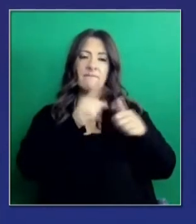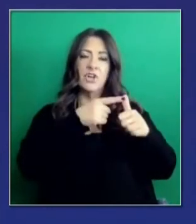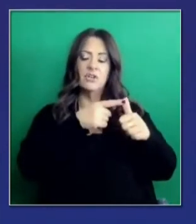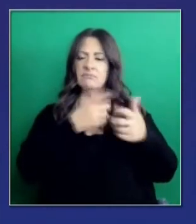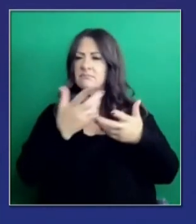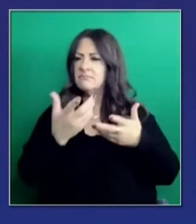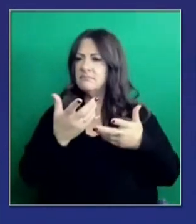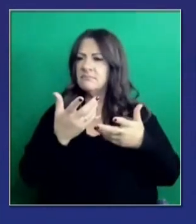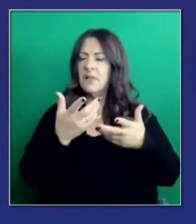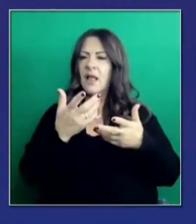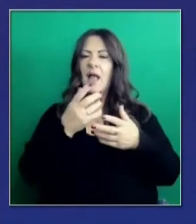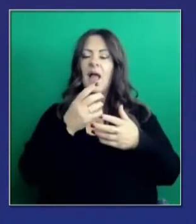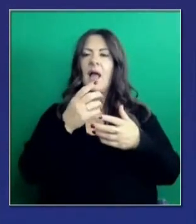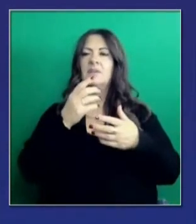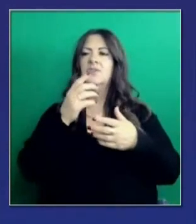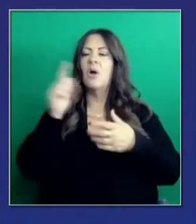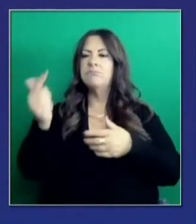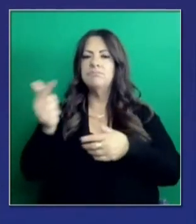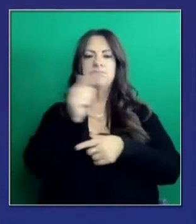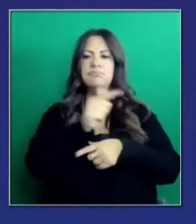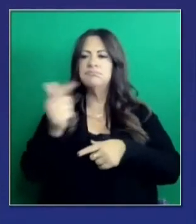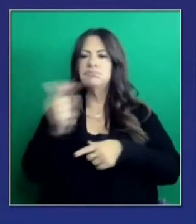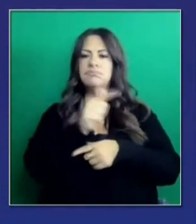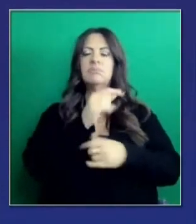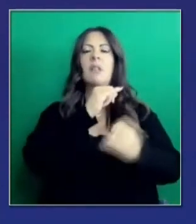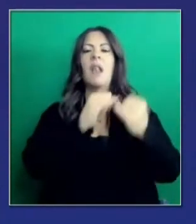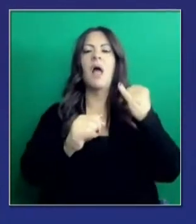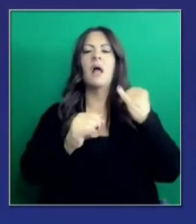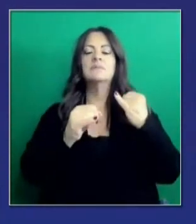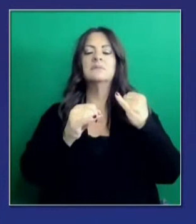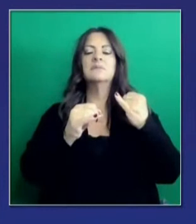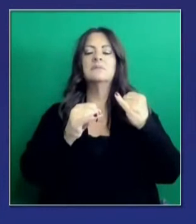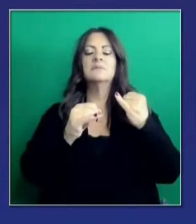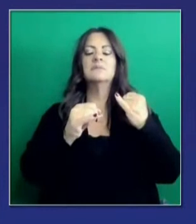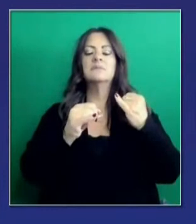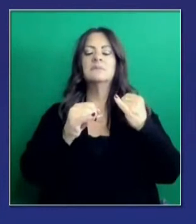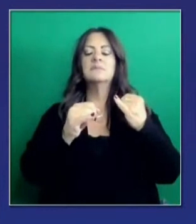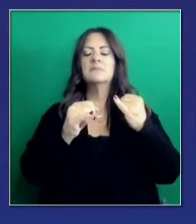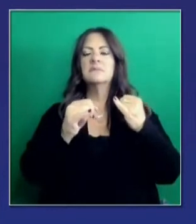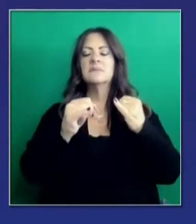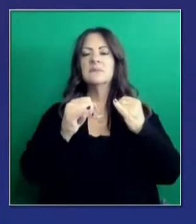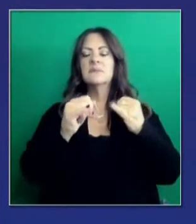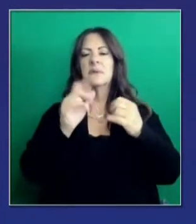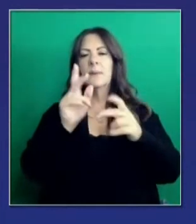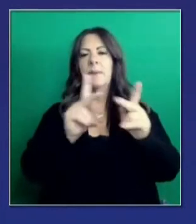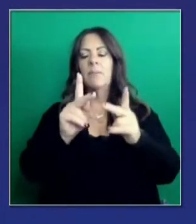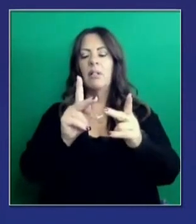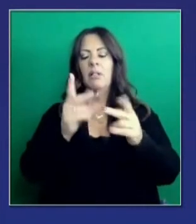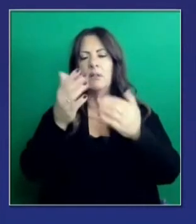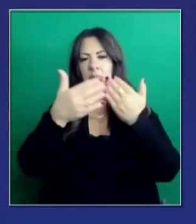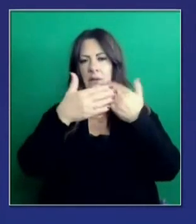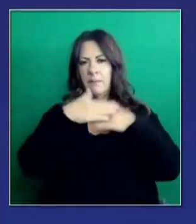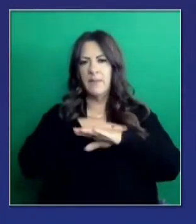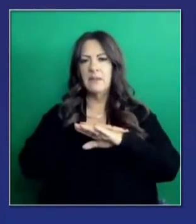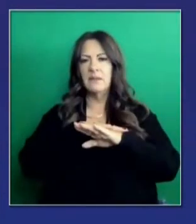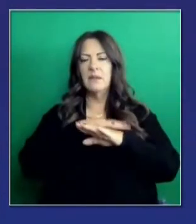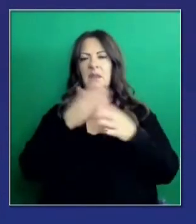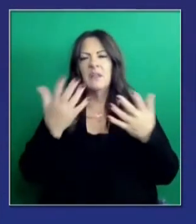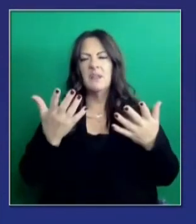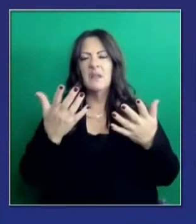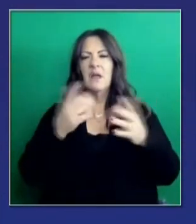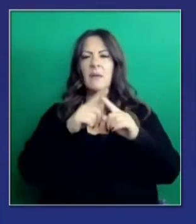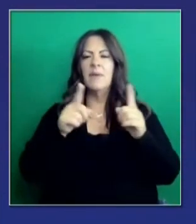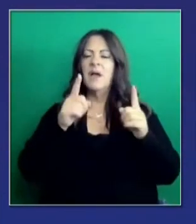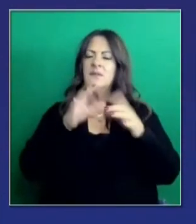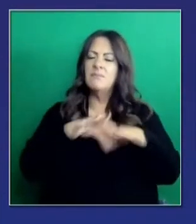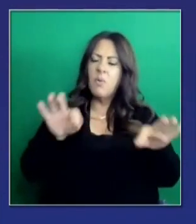class. The point is to try to move folks to board as quickly as possible, but with prioritization. That's reflected here, 65 and over,